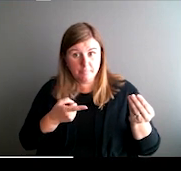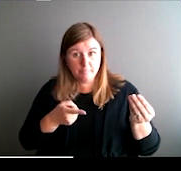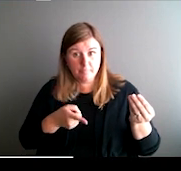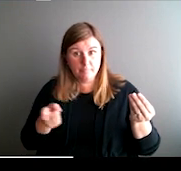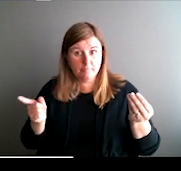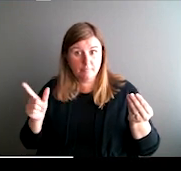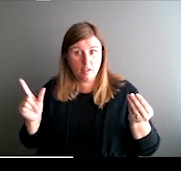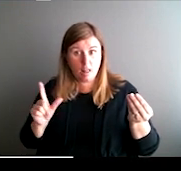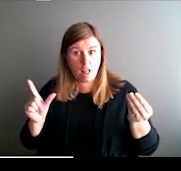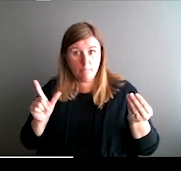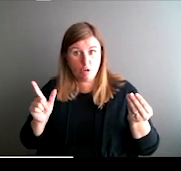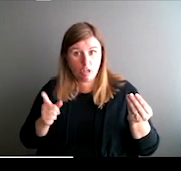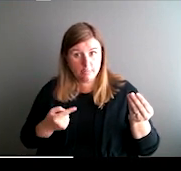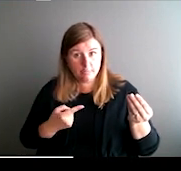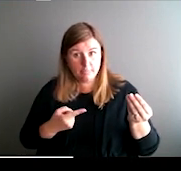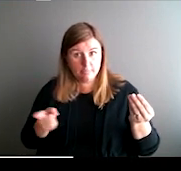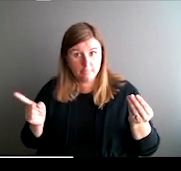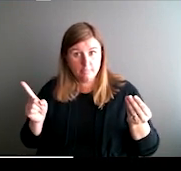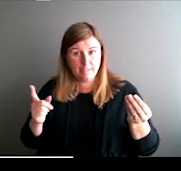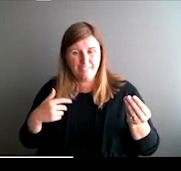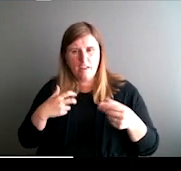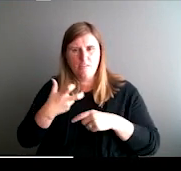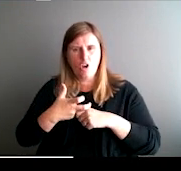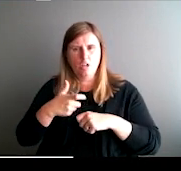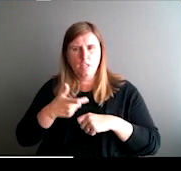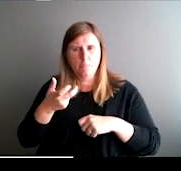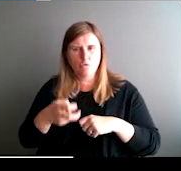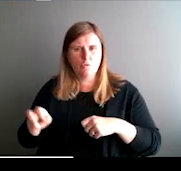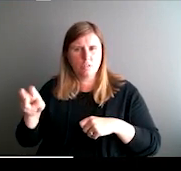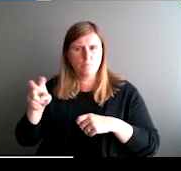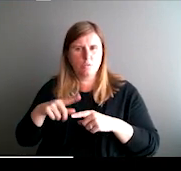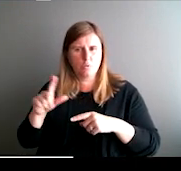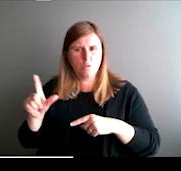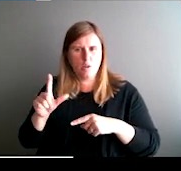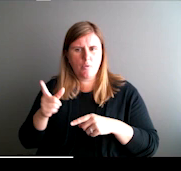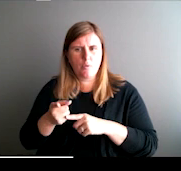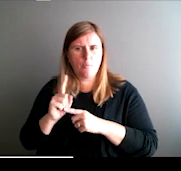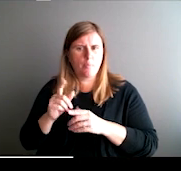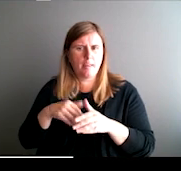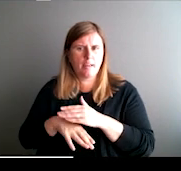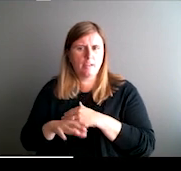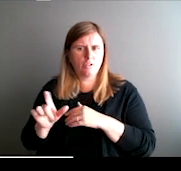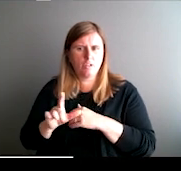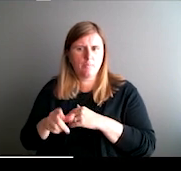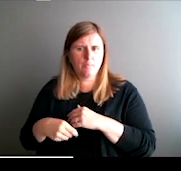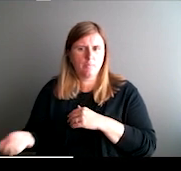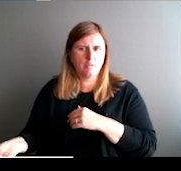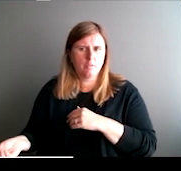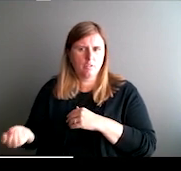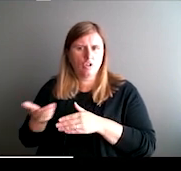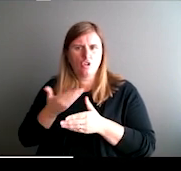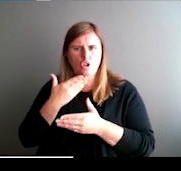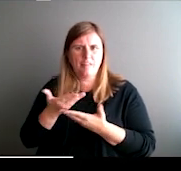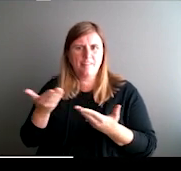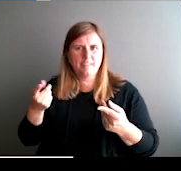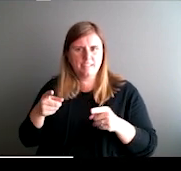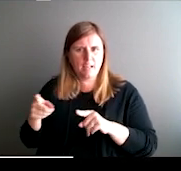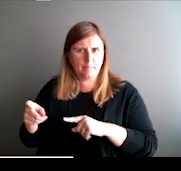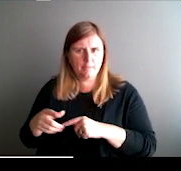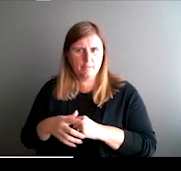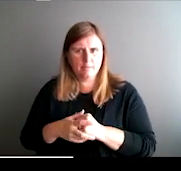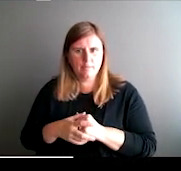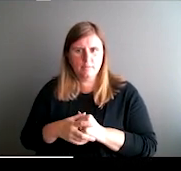to the library if they have difficulty transitioning to the library. And the moment they get into the library, boom, good stuff happens.